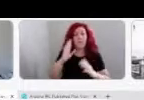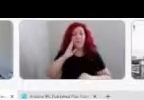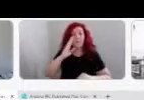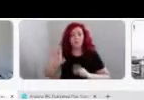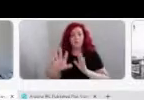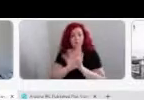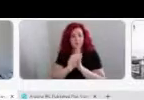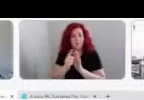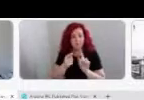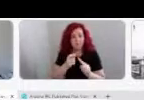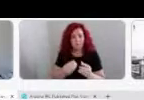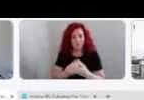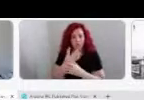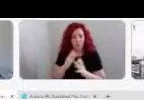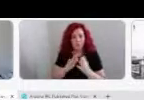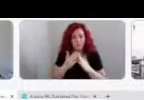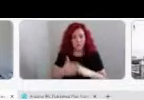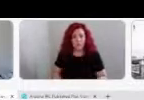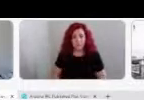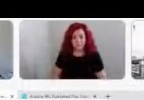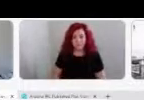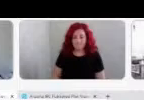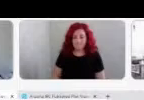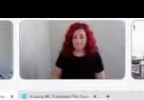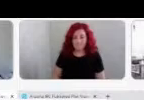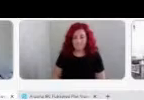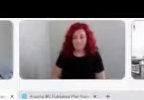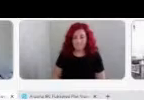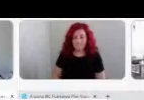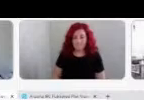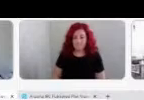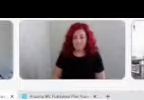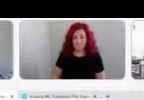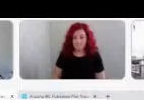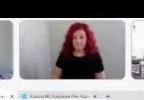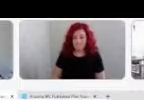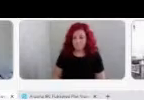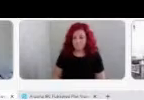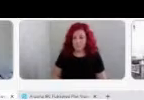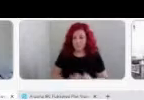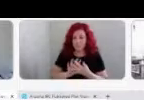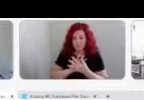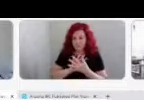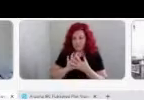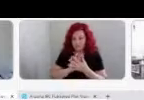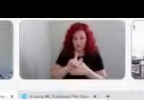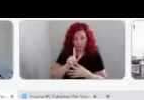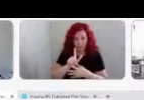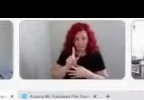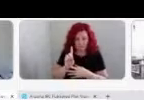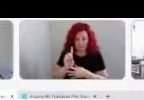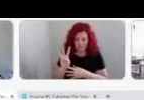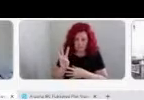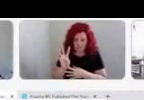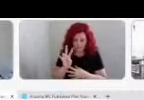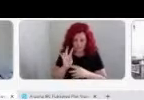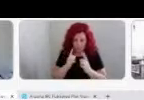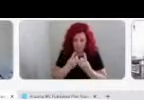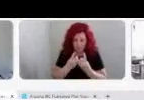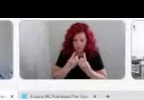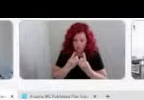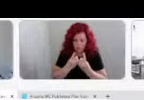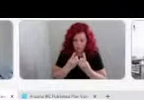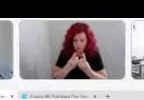someone from our growing town instead you have created these using parts of our ld6 and ld7 districts three new